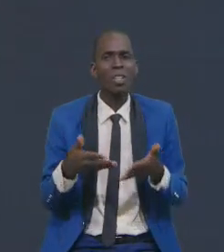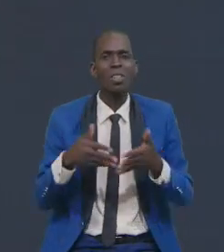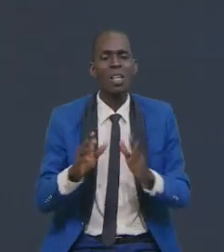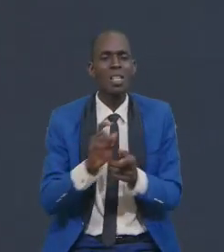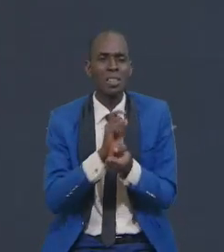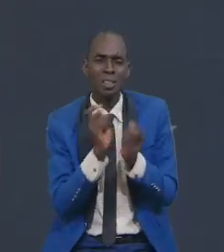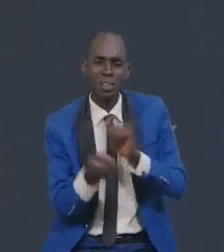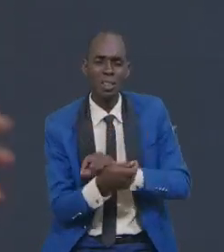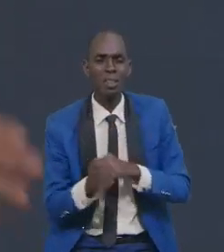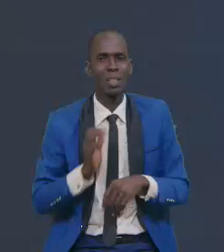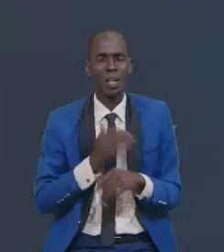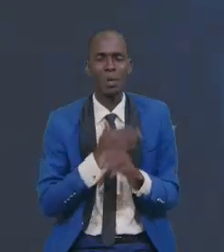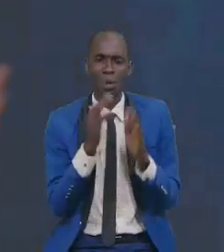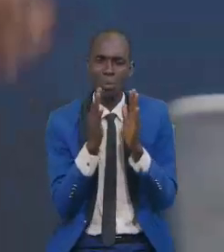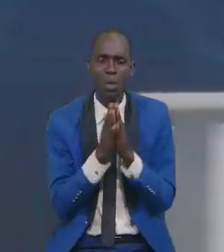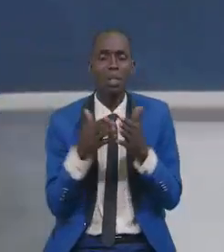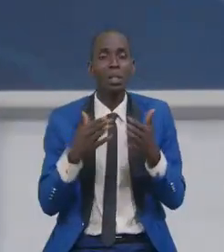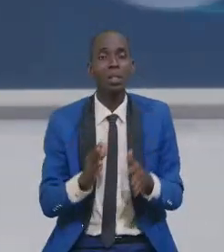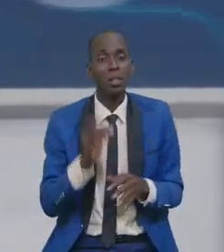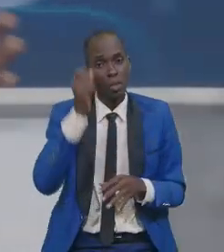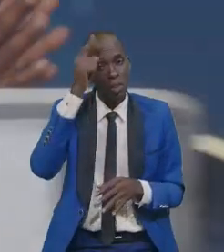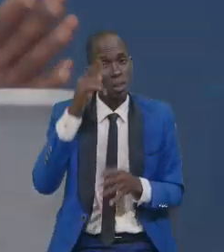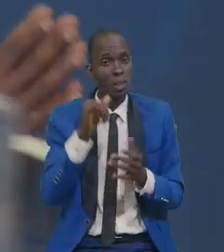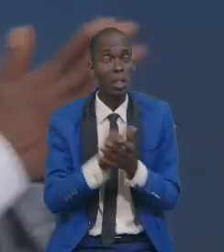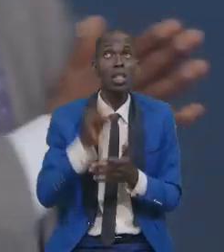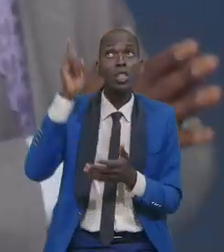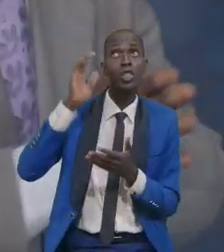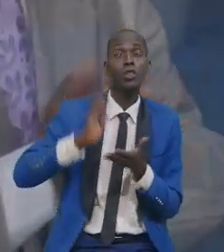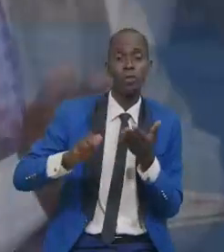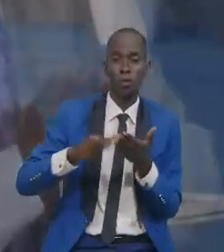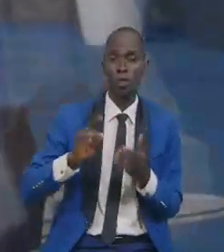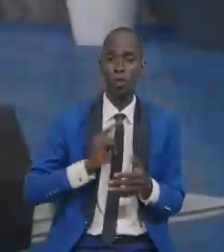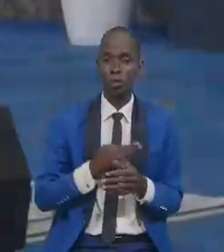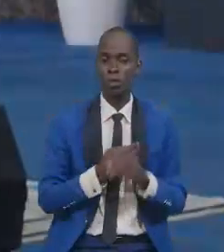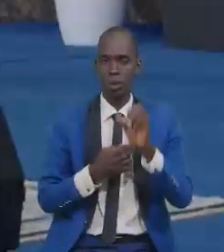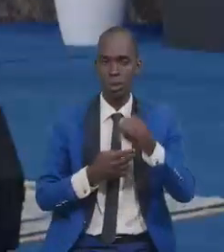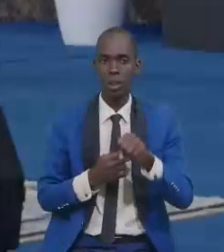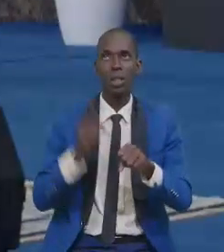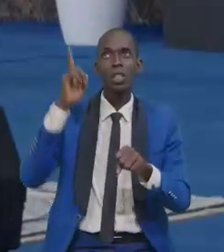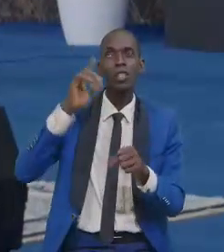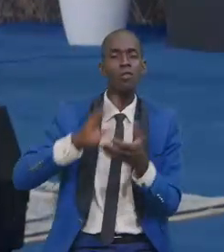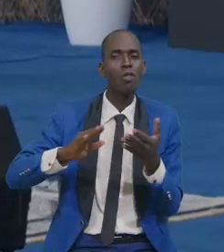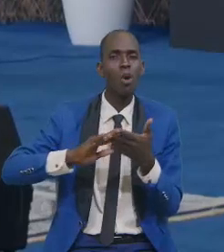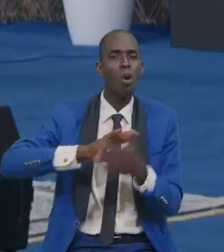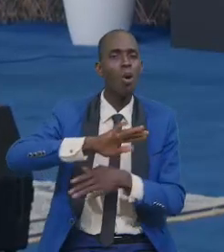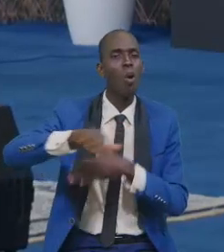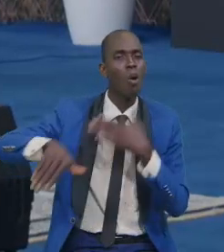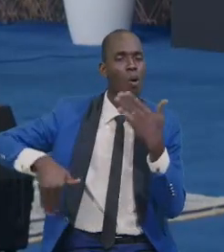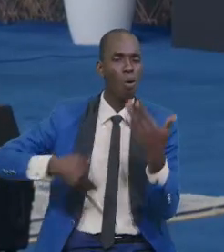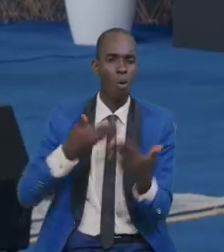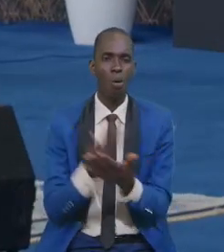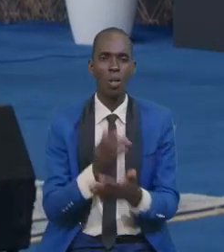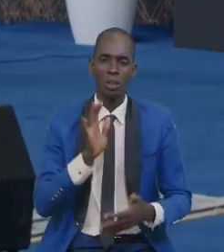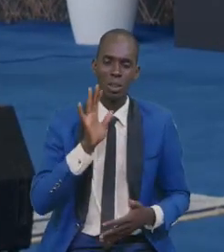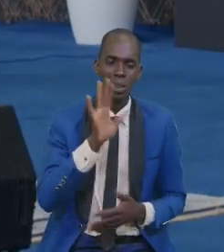prayer. Let's understand. He forgives, he forgives. Who forgiveth all thine iniquities,